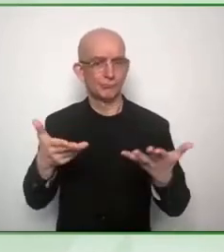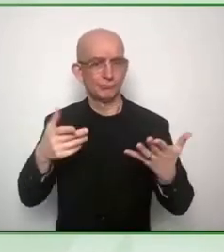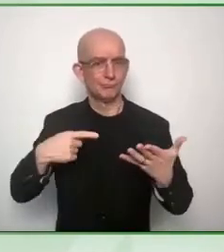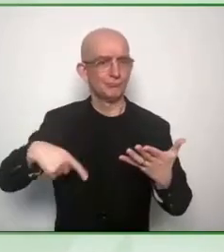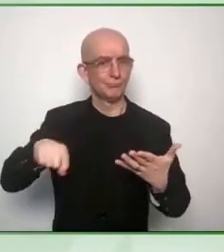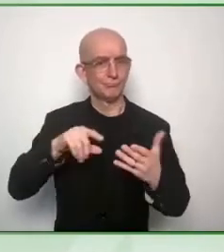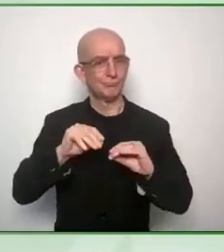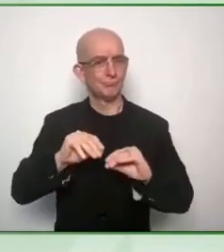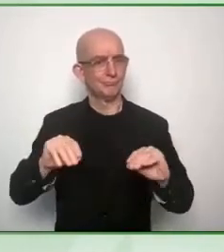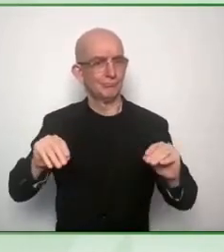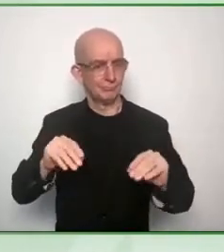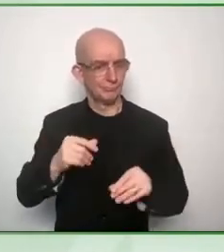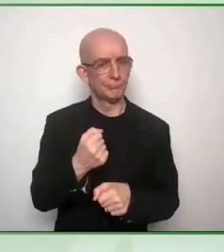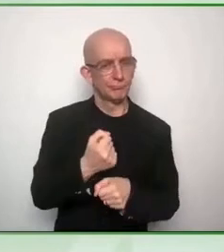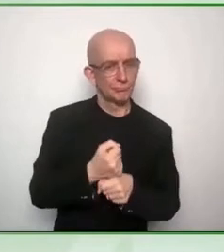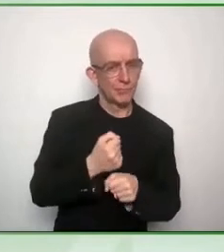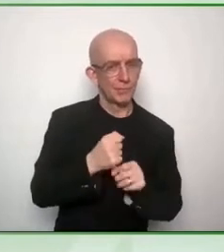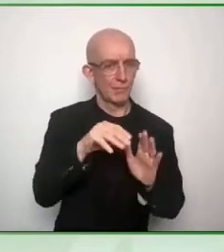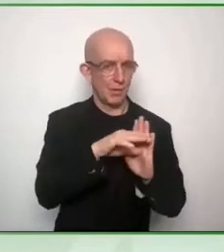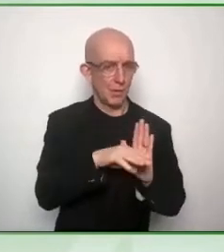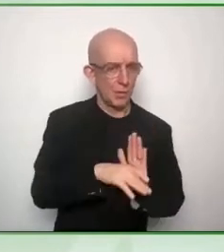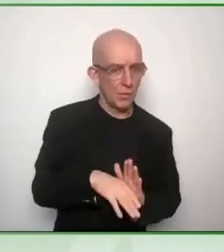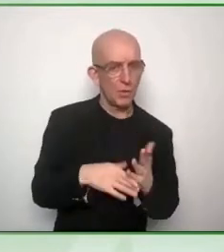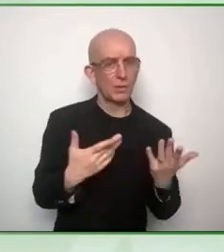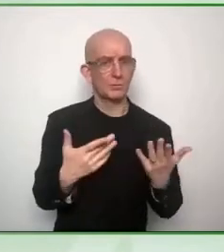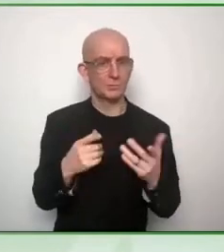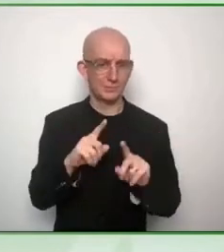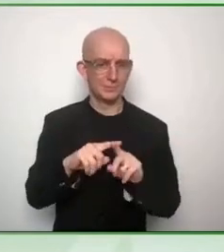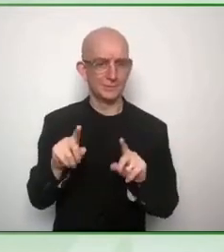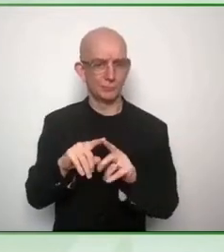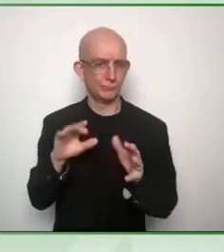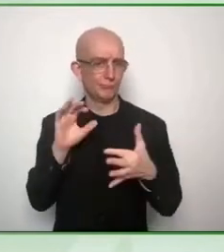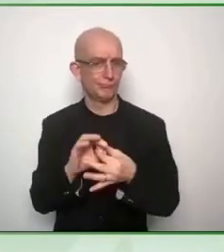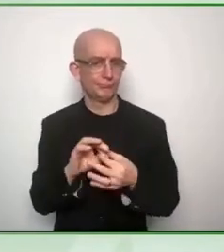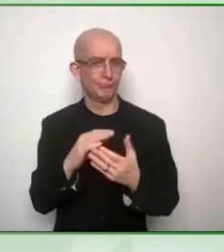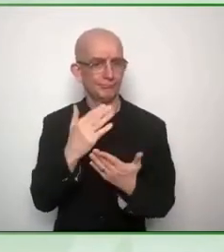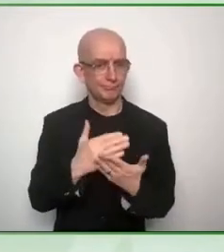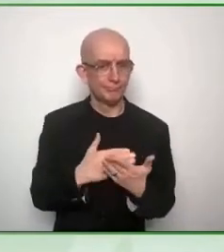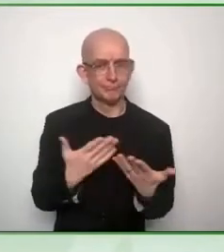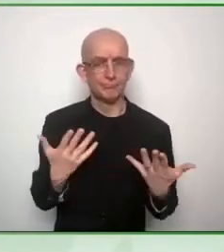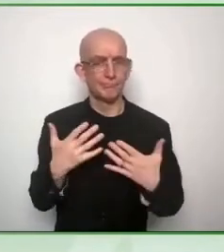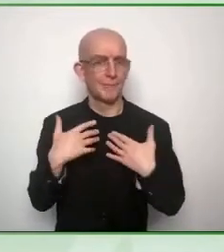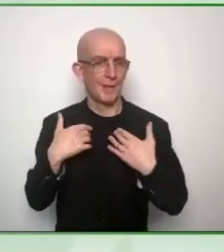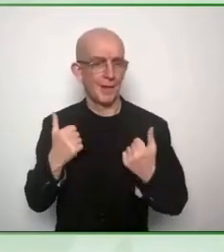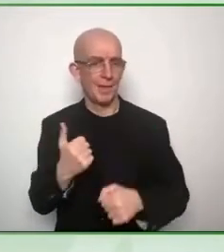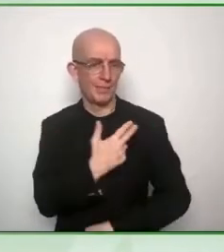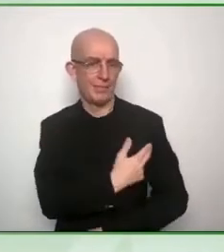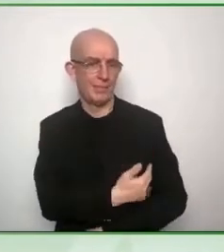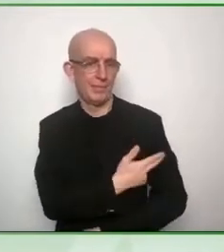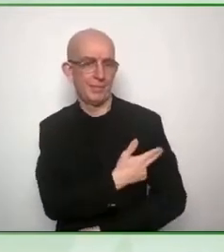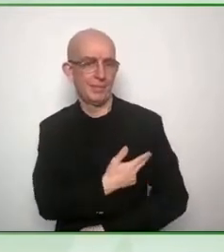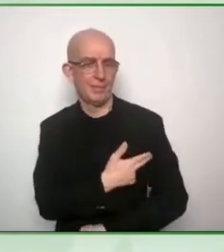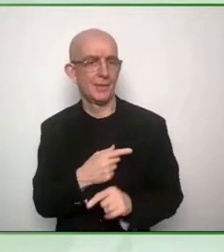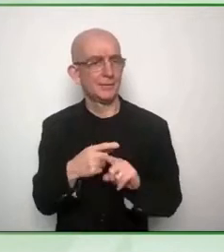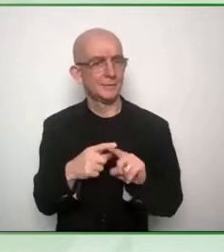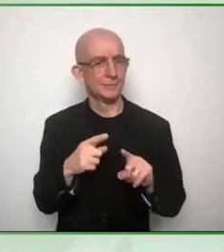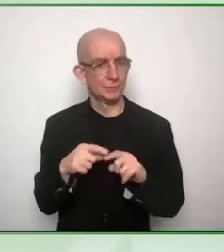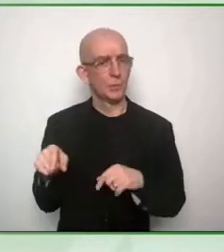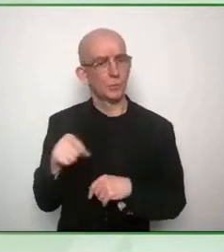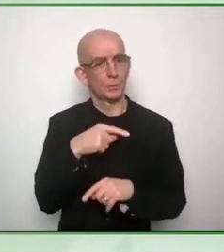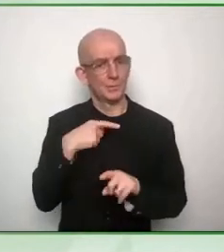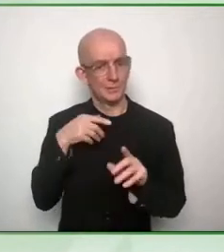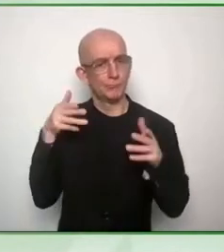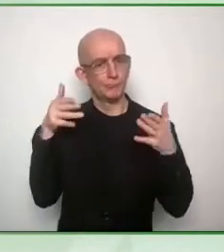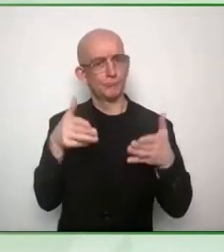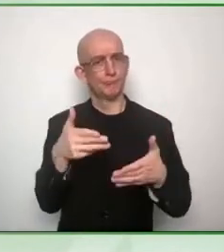get the key mass communication out there. And then from there, we are going to be targeting industry leaders in the insurance space, in